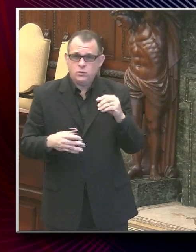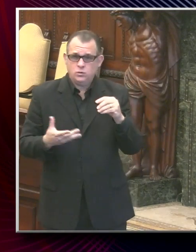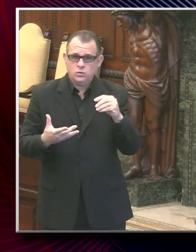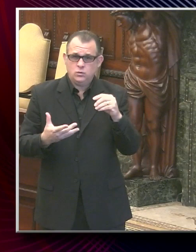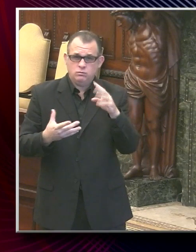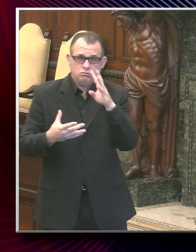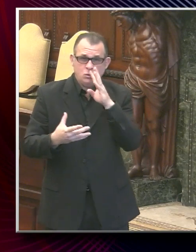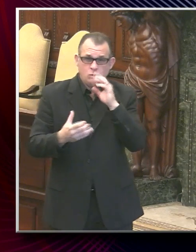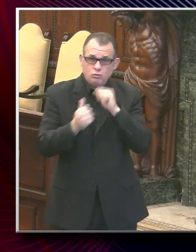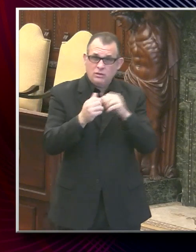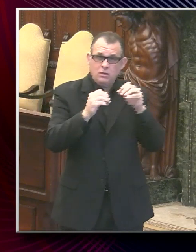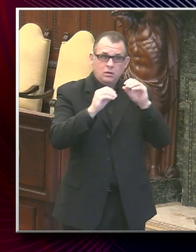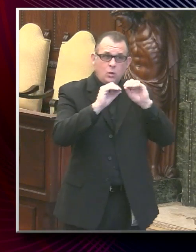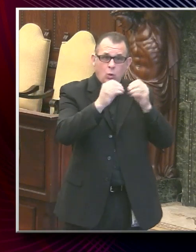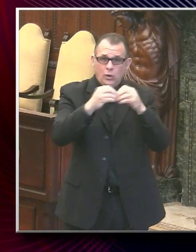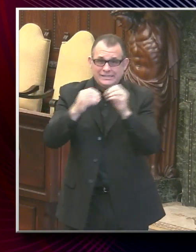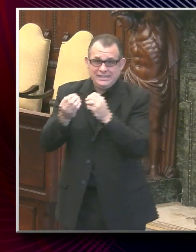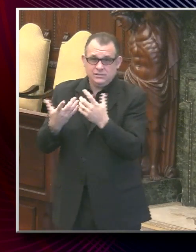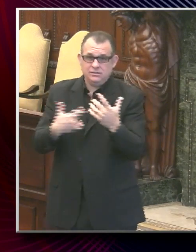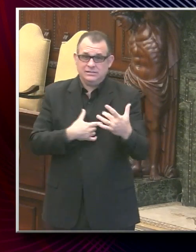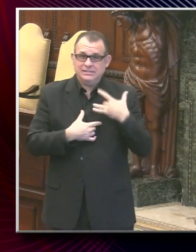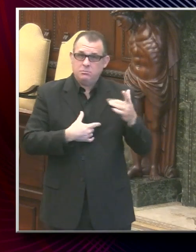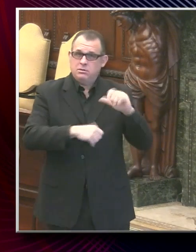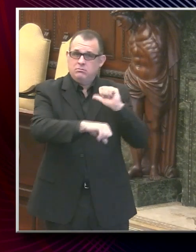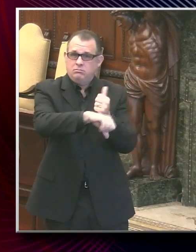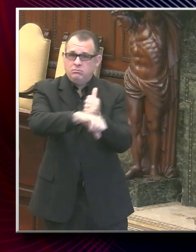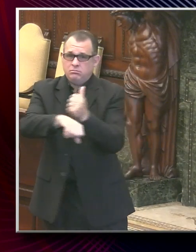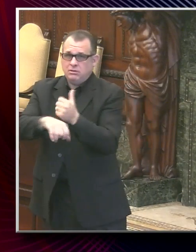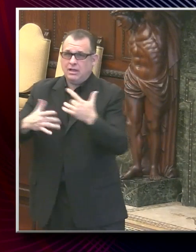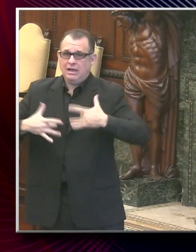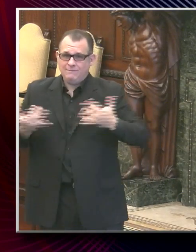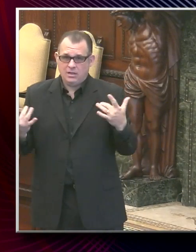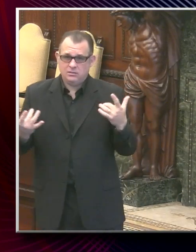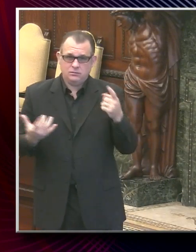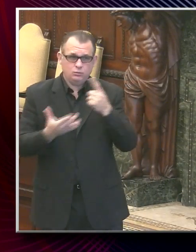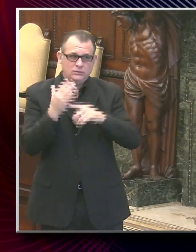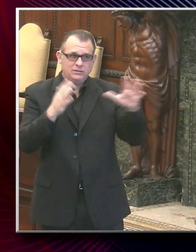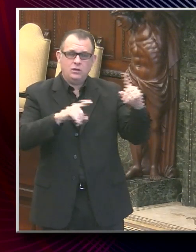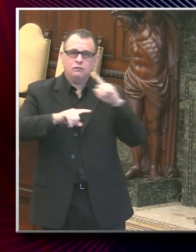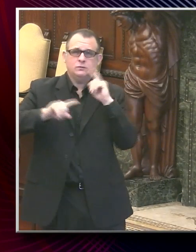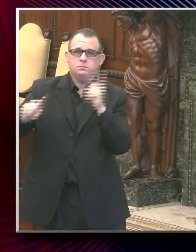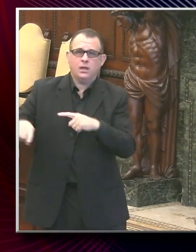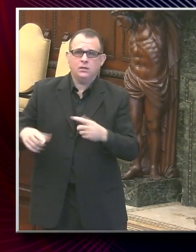usually put these gatherings together, and what kind of response have they given you?